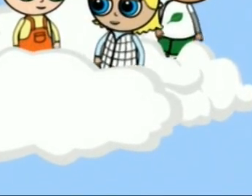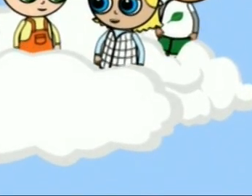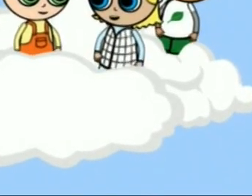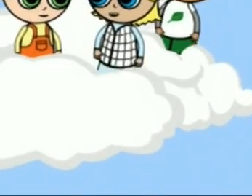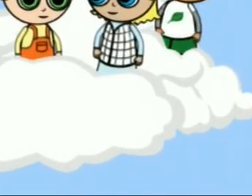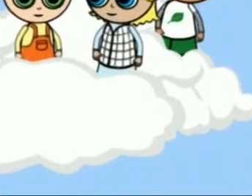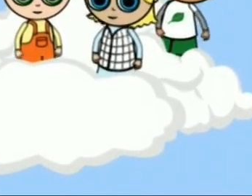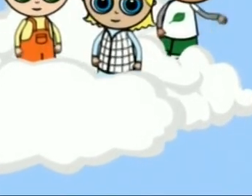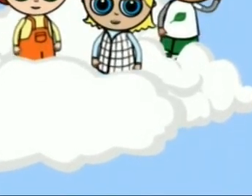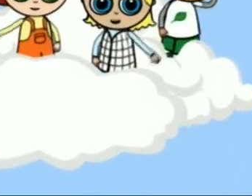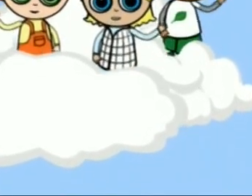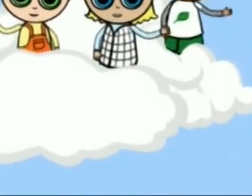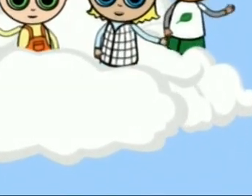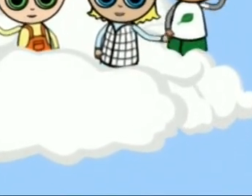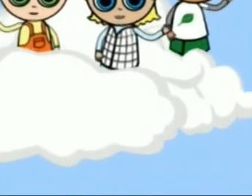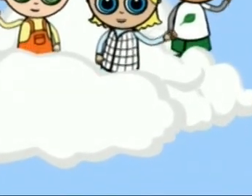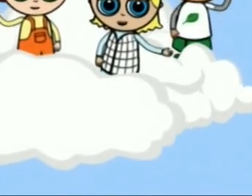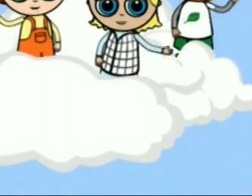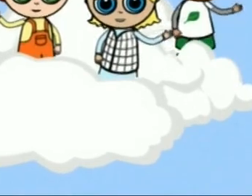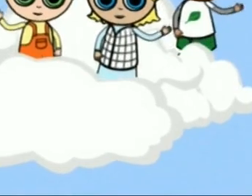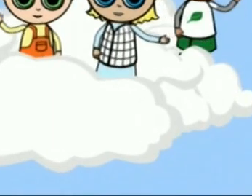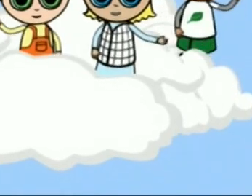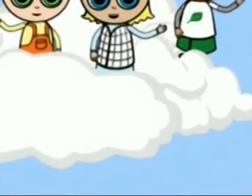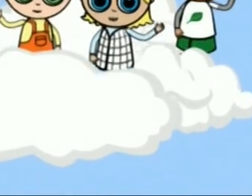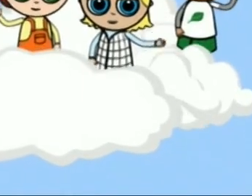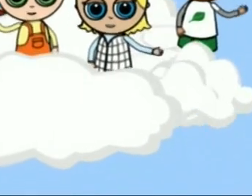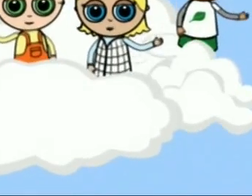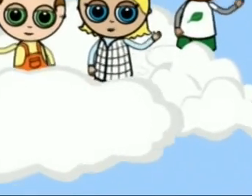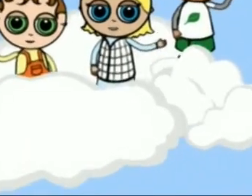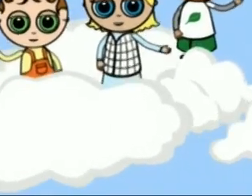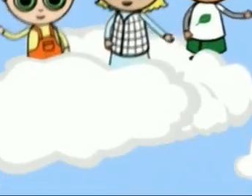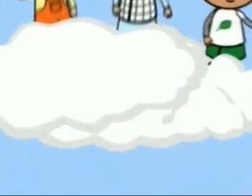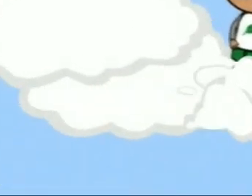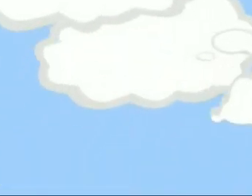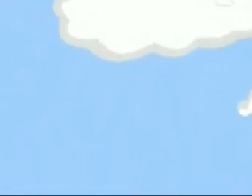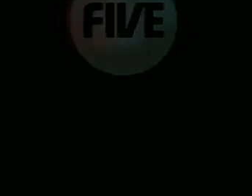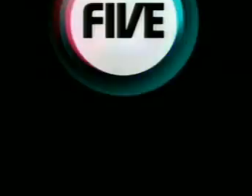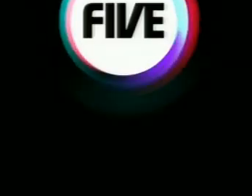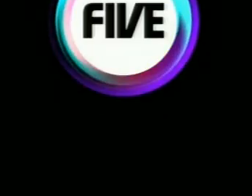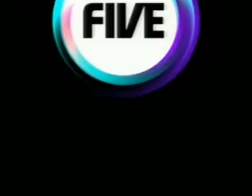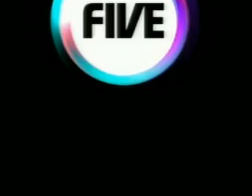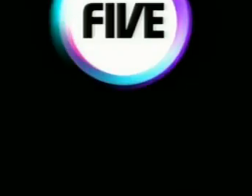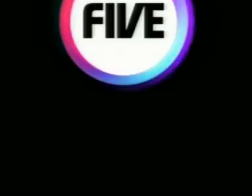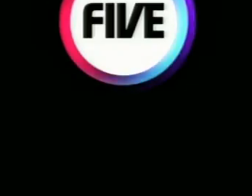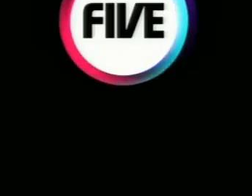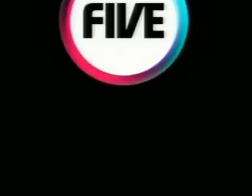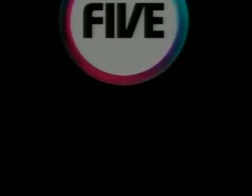you from harm. Angels, angels, angels of charm.